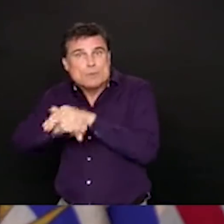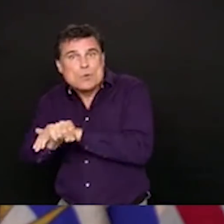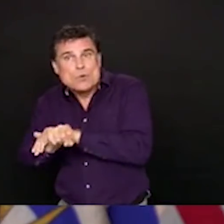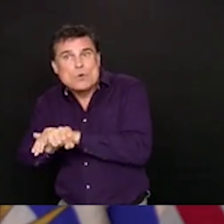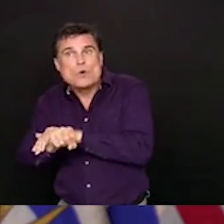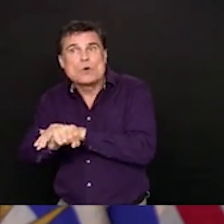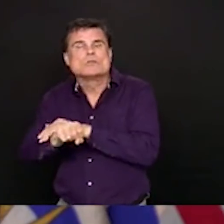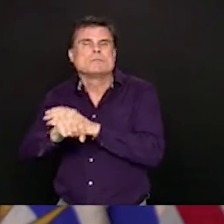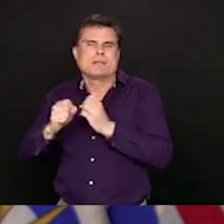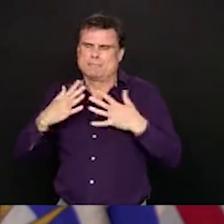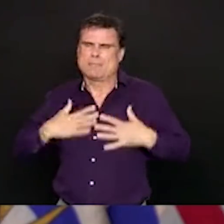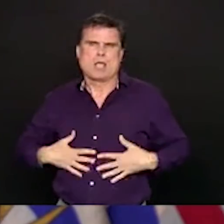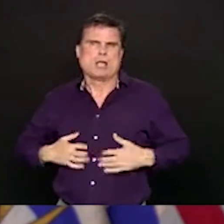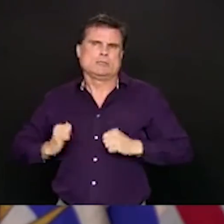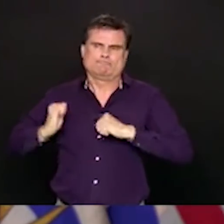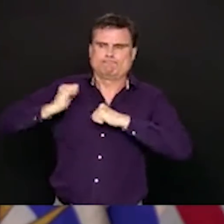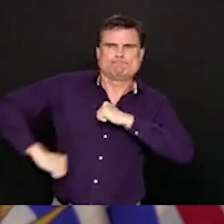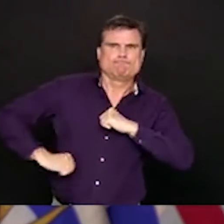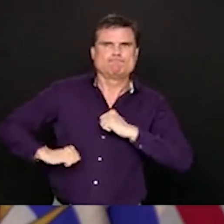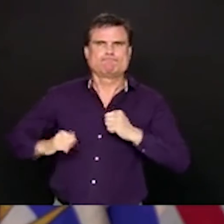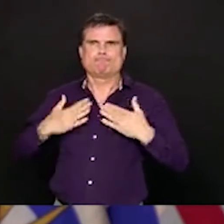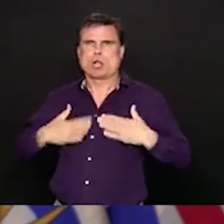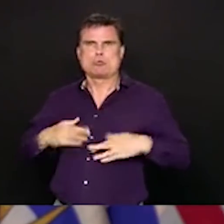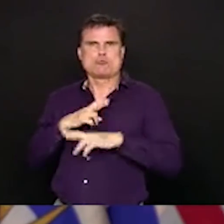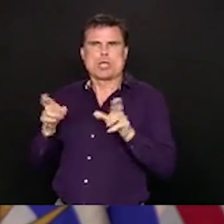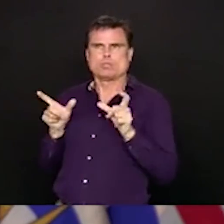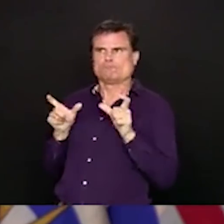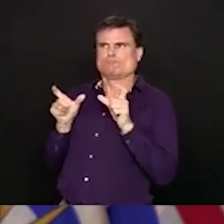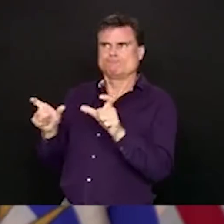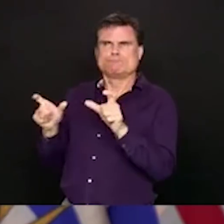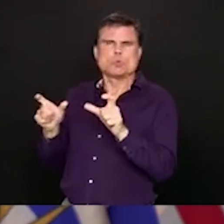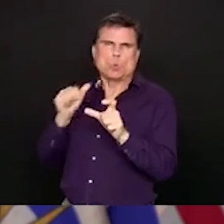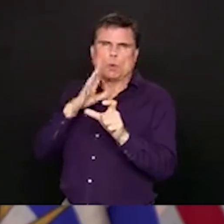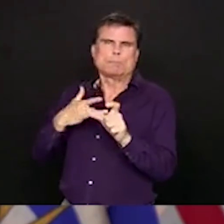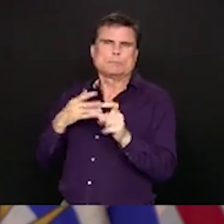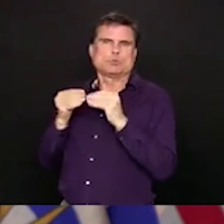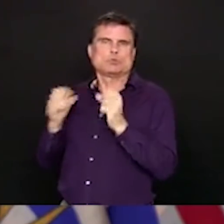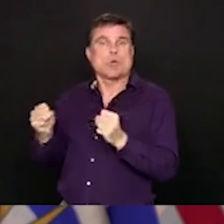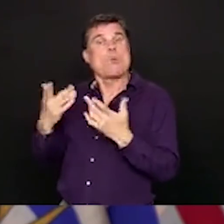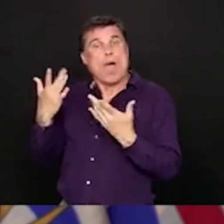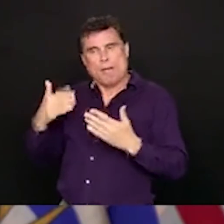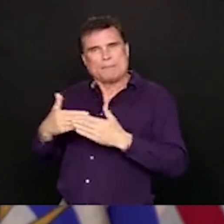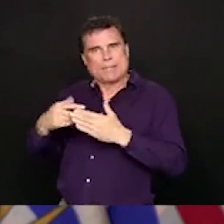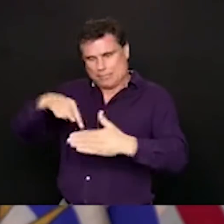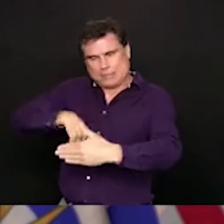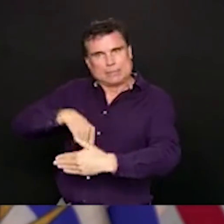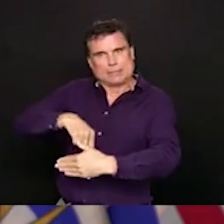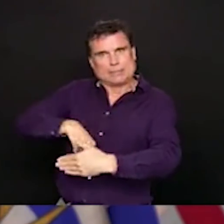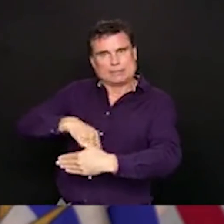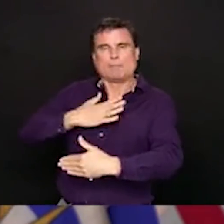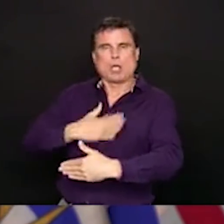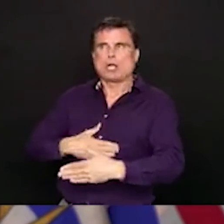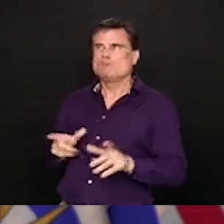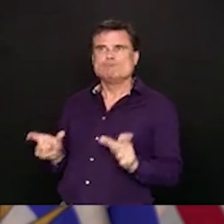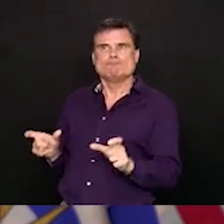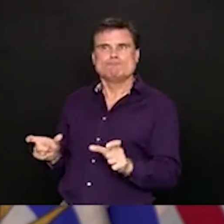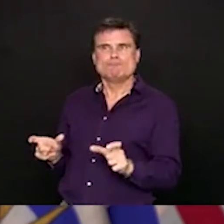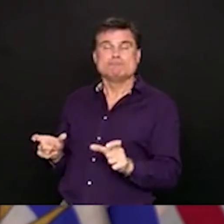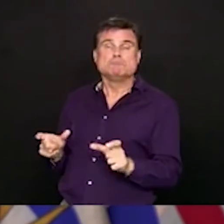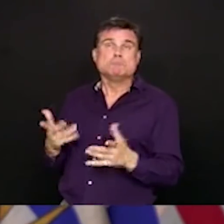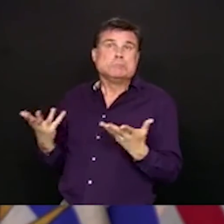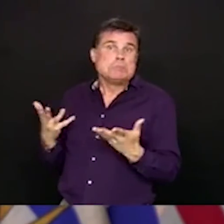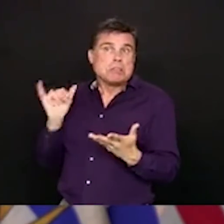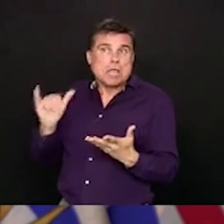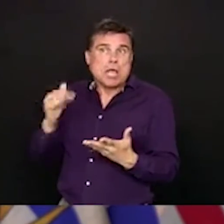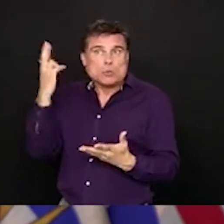know for sure, but there's quite a lot of work being done around the world to try and address this issue. It's something that it's a phenomenon we're